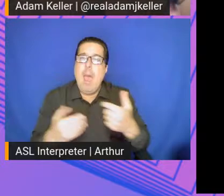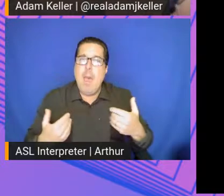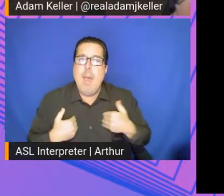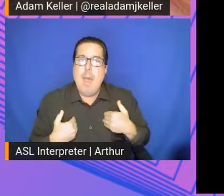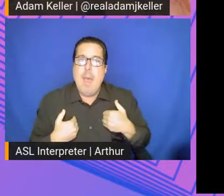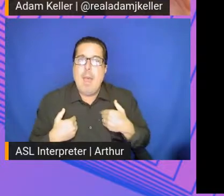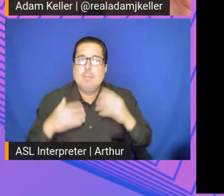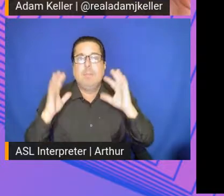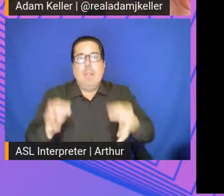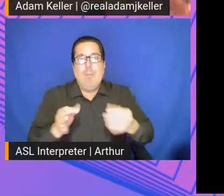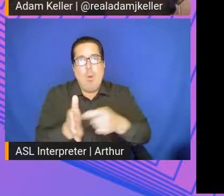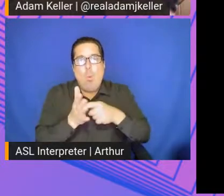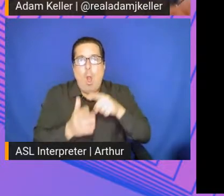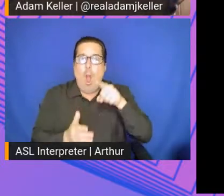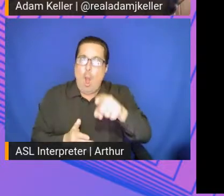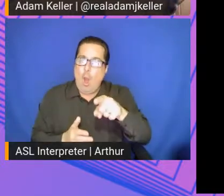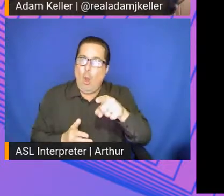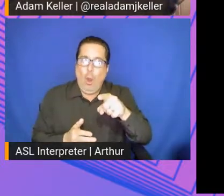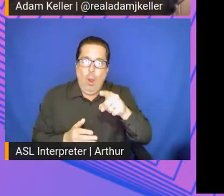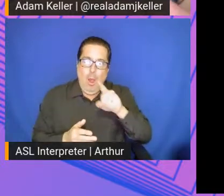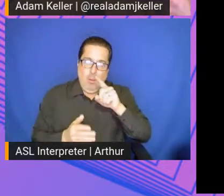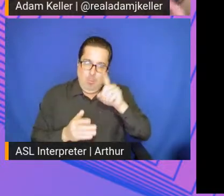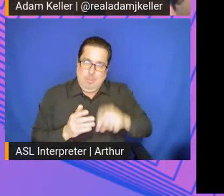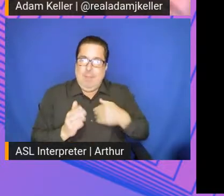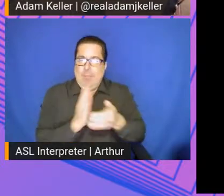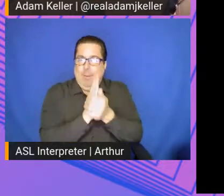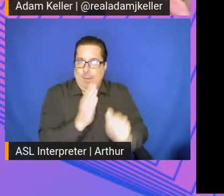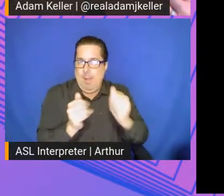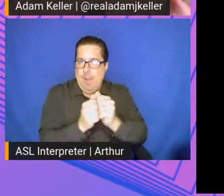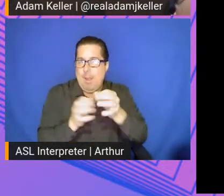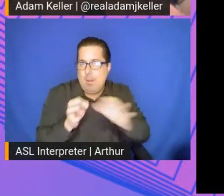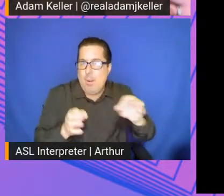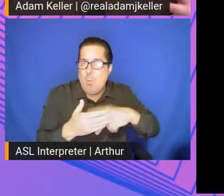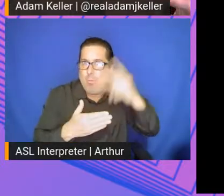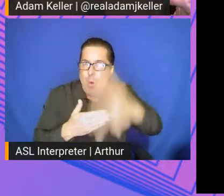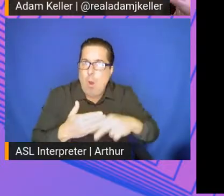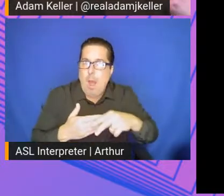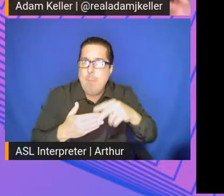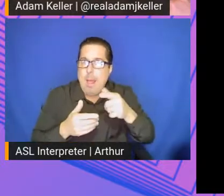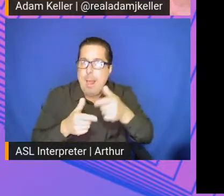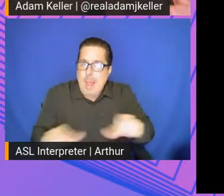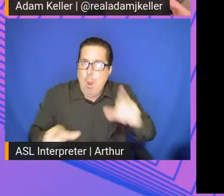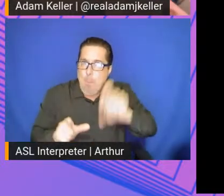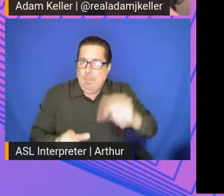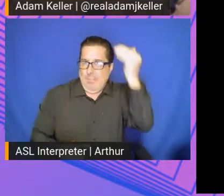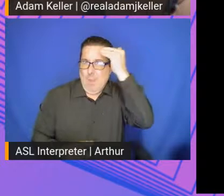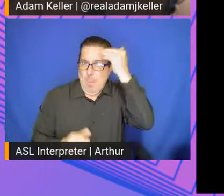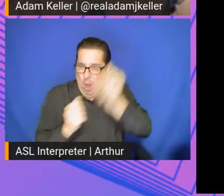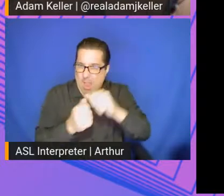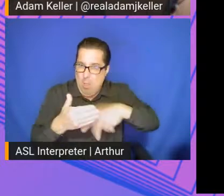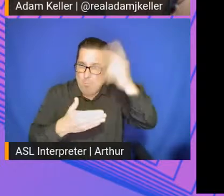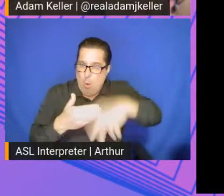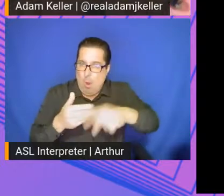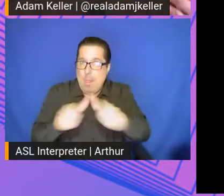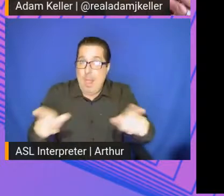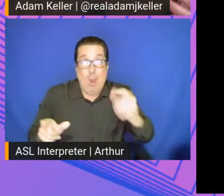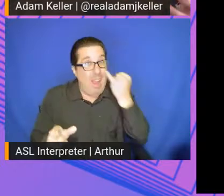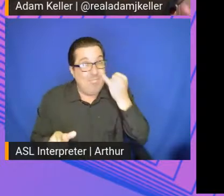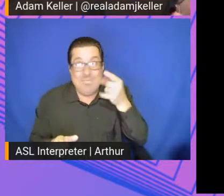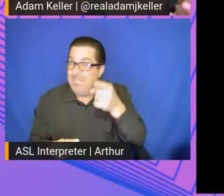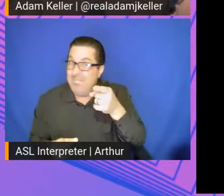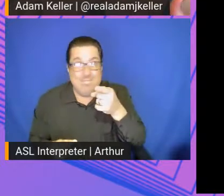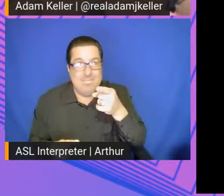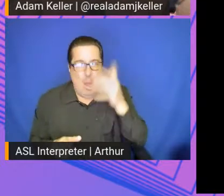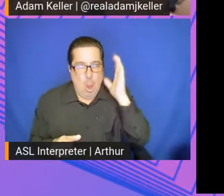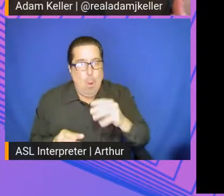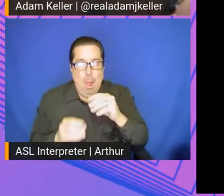definitely requires you to be good in a programming language. You have to be familiar with a programming language, or else it's going to be a steeper hill